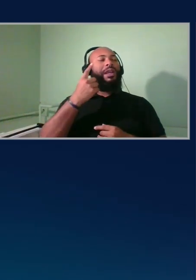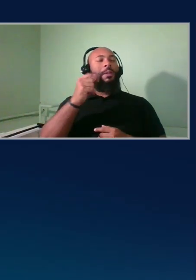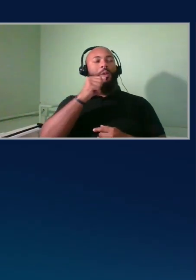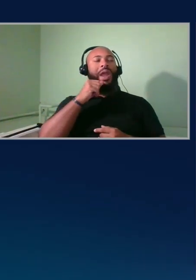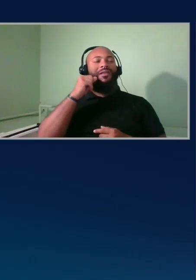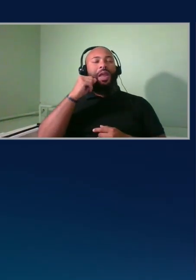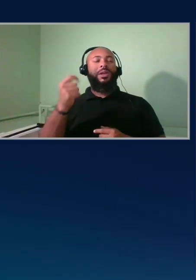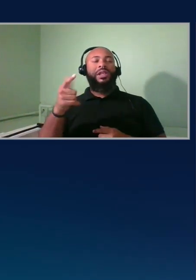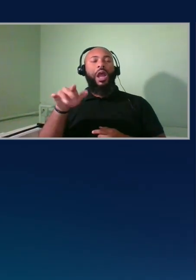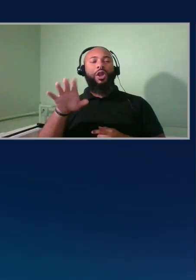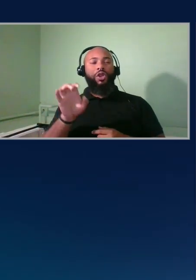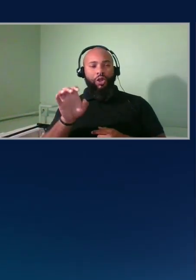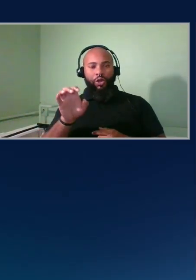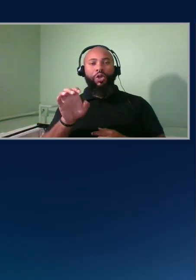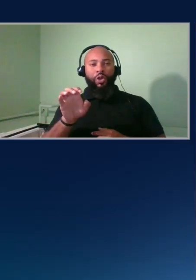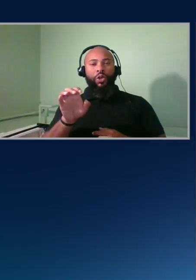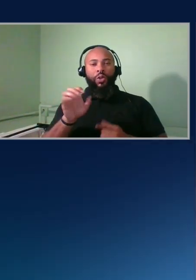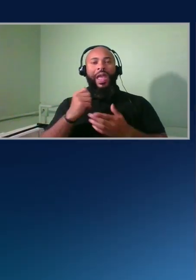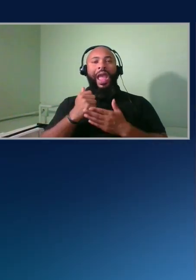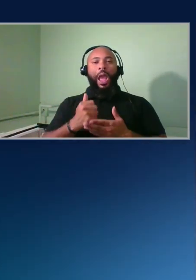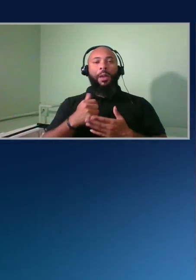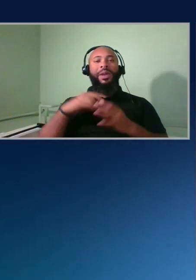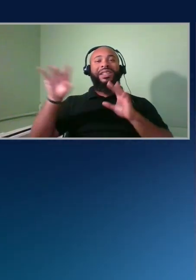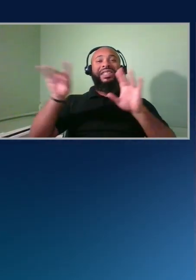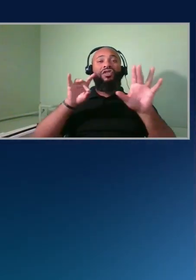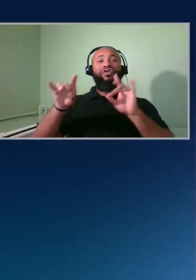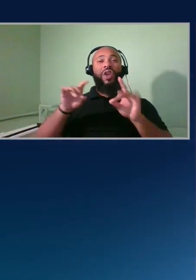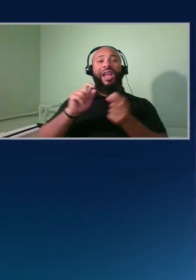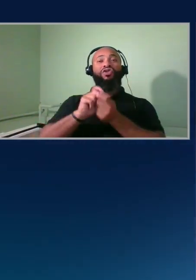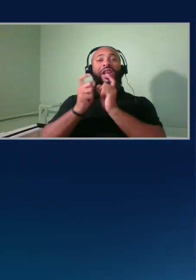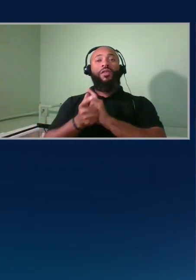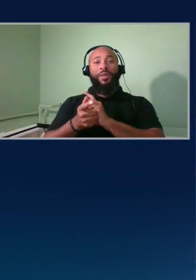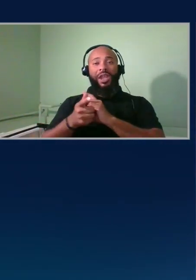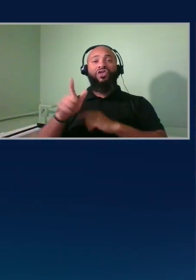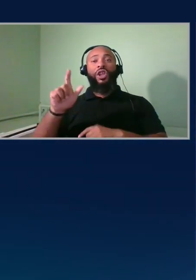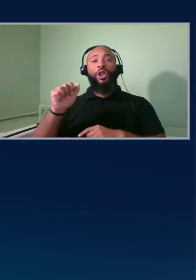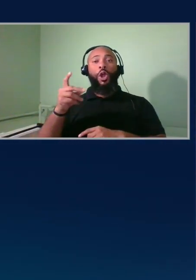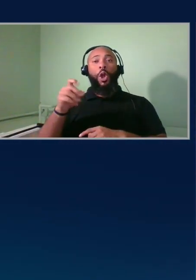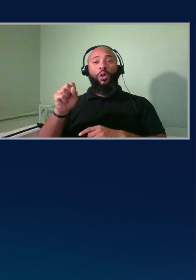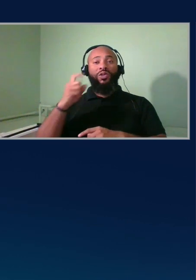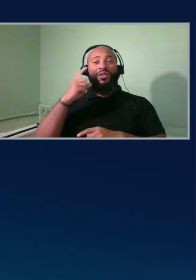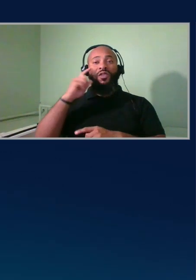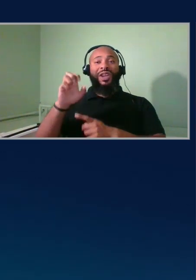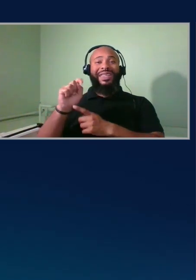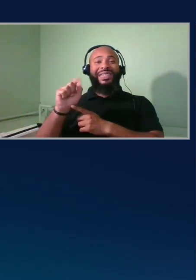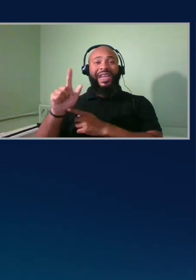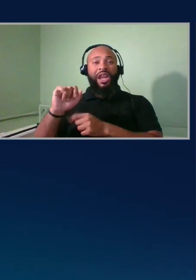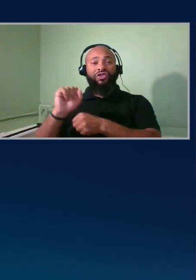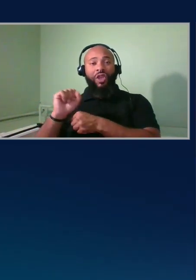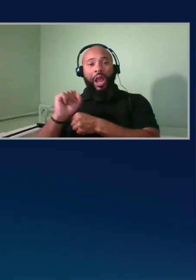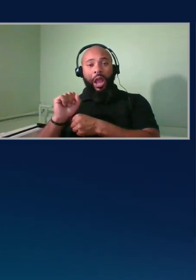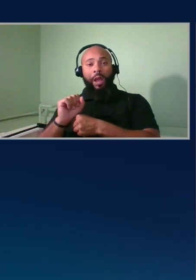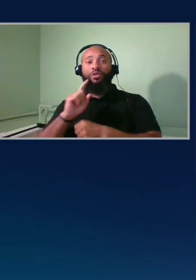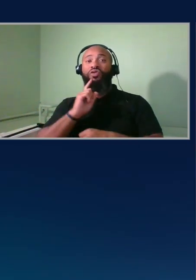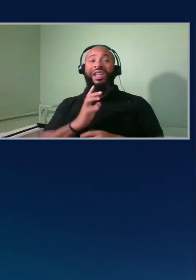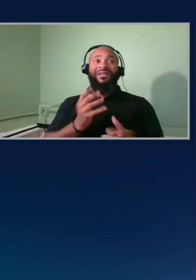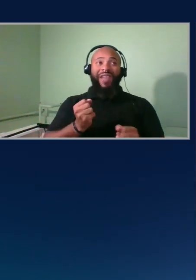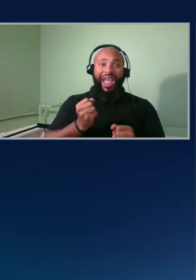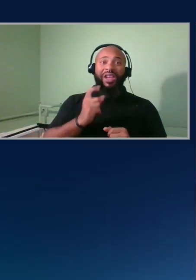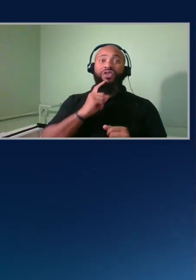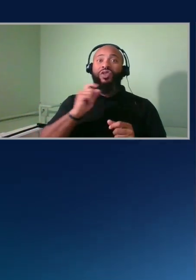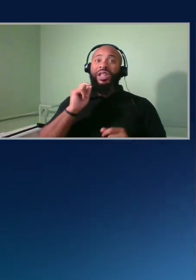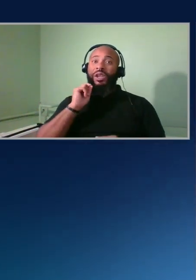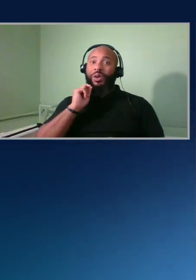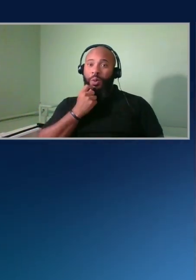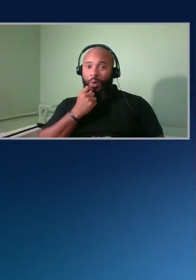extract, transform, and load the ETL jobs really easily, really fast, really quick from multiple data sources. Yes. And then into loading that data